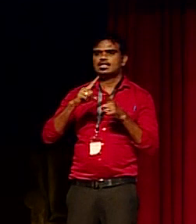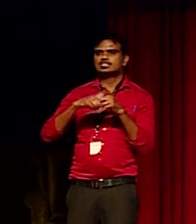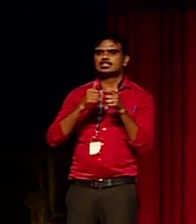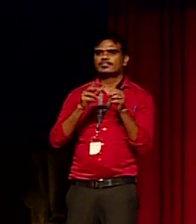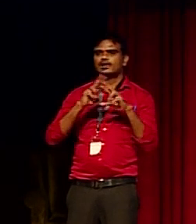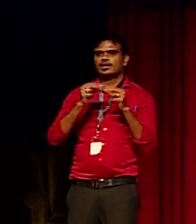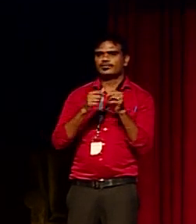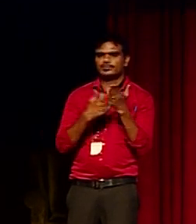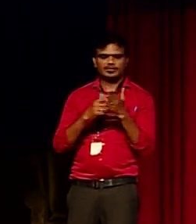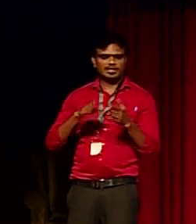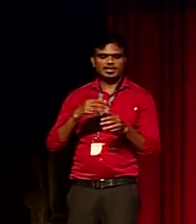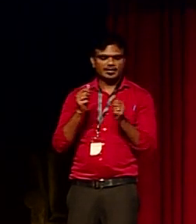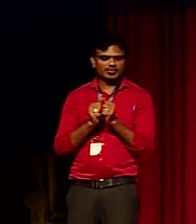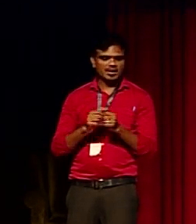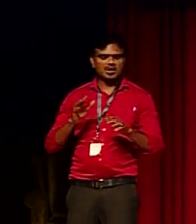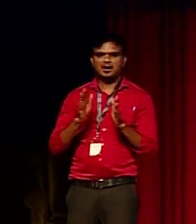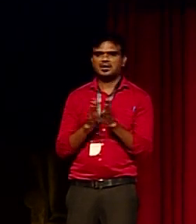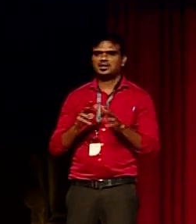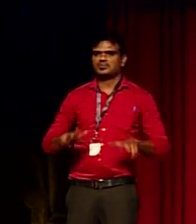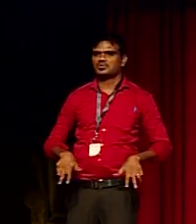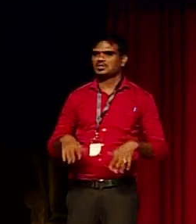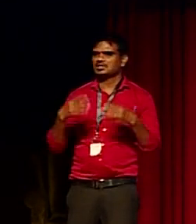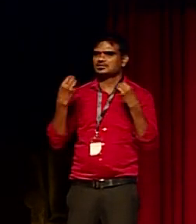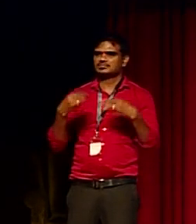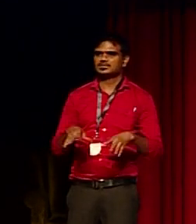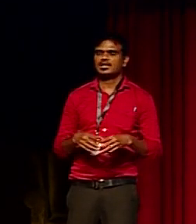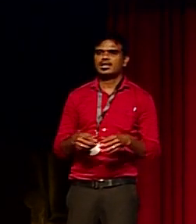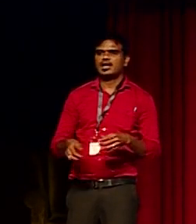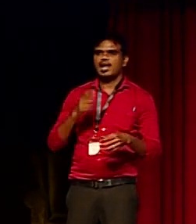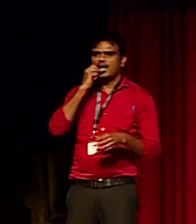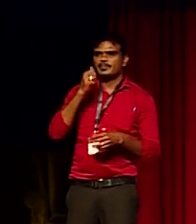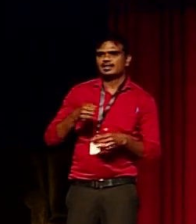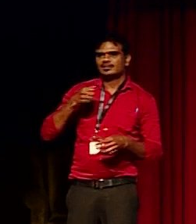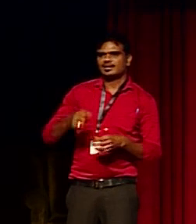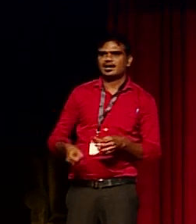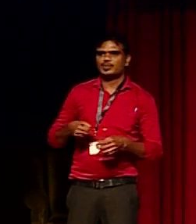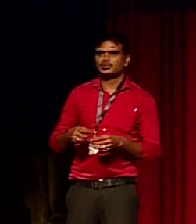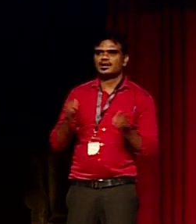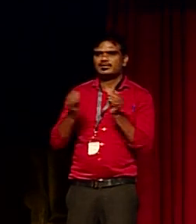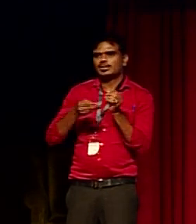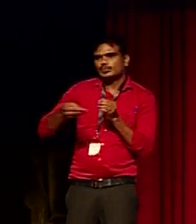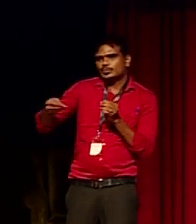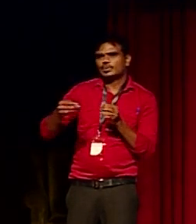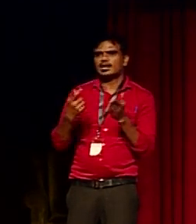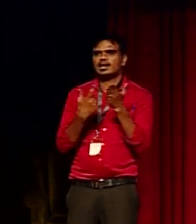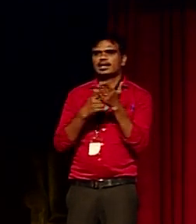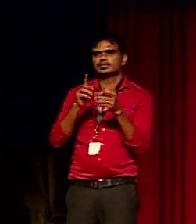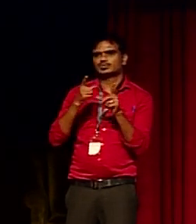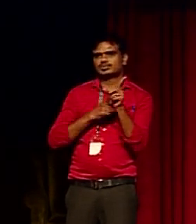Jafar was born without all 4 limbs. His father runs an auto in a place, in a village near